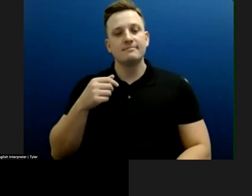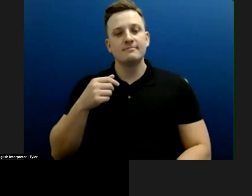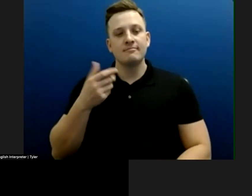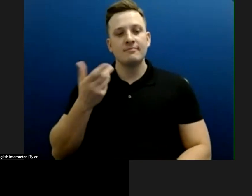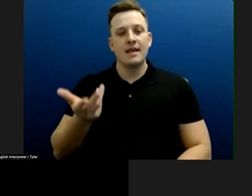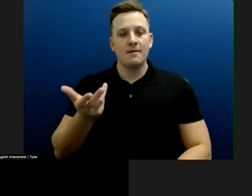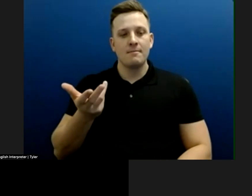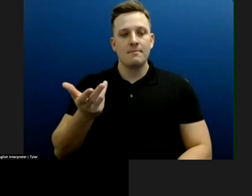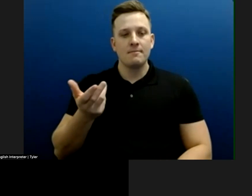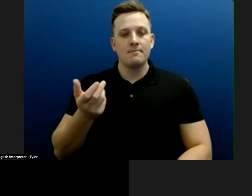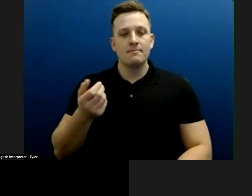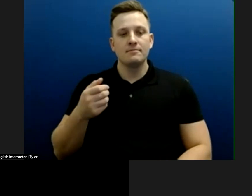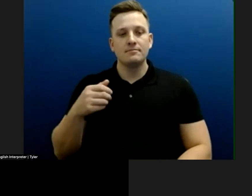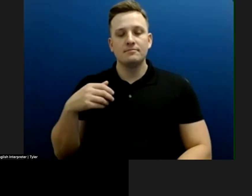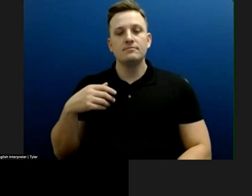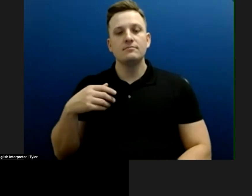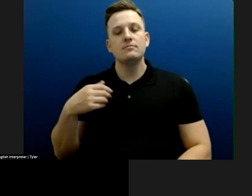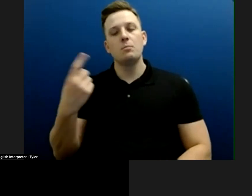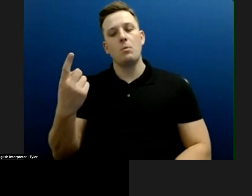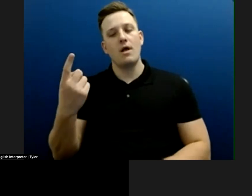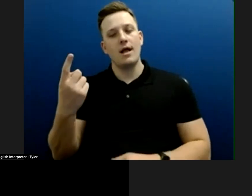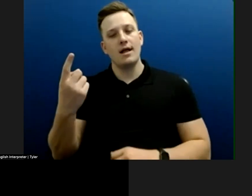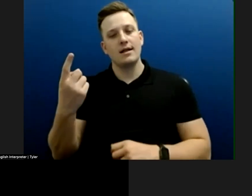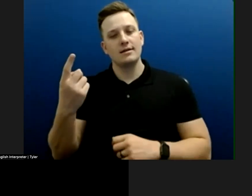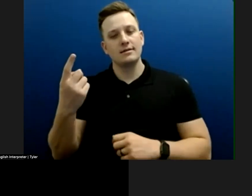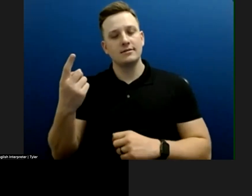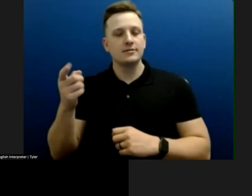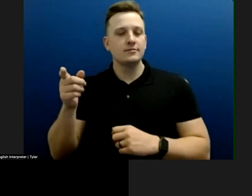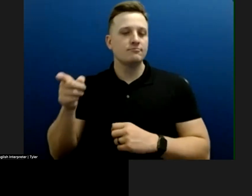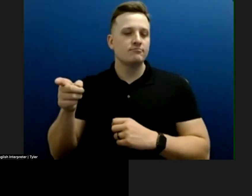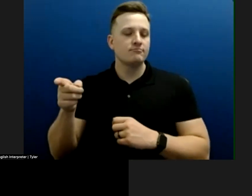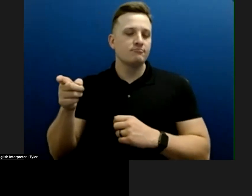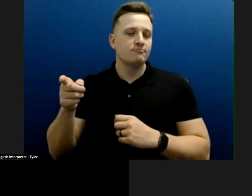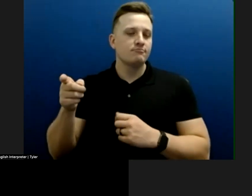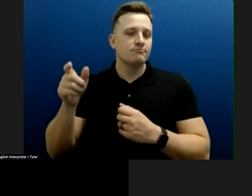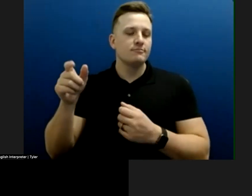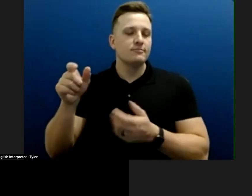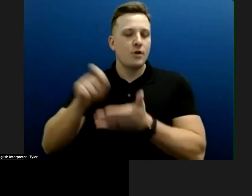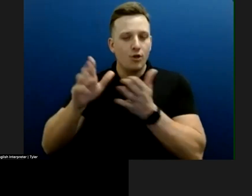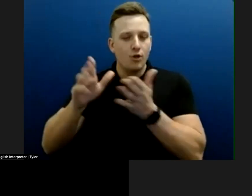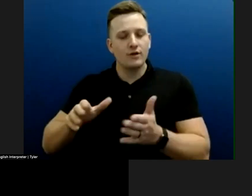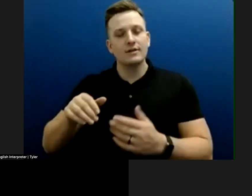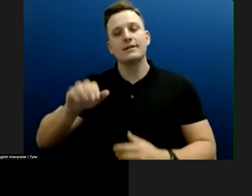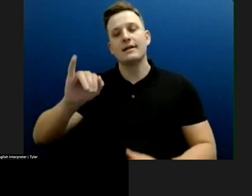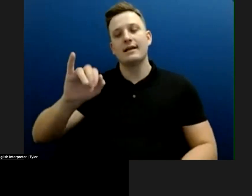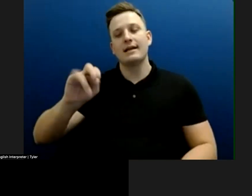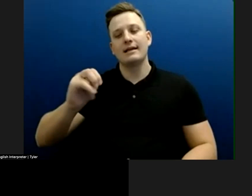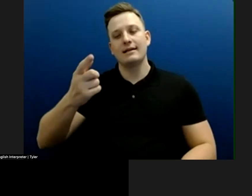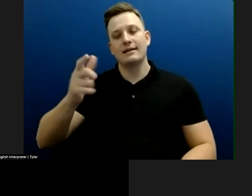a colleague from Denmark, Inger Rodbro, that's R-O-D